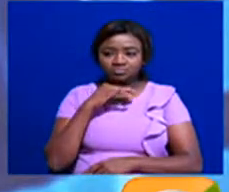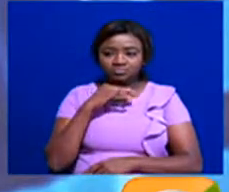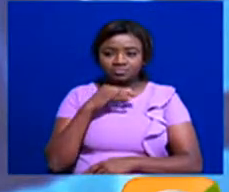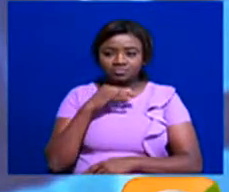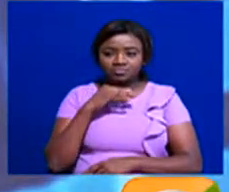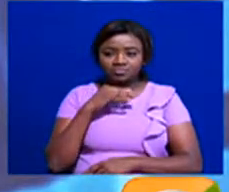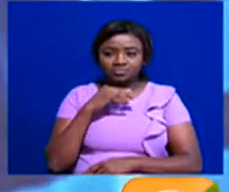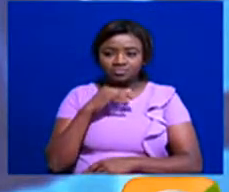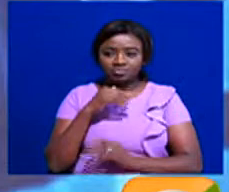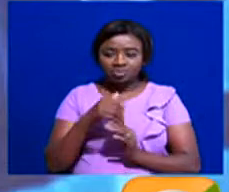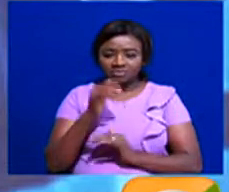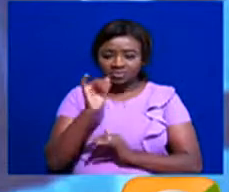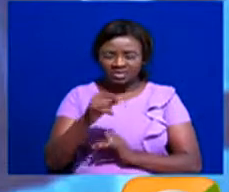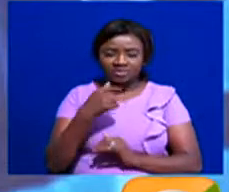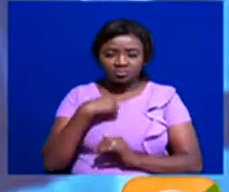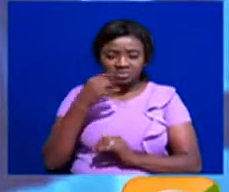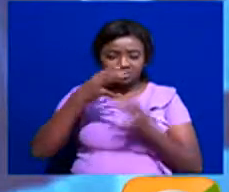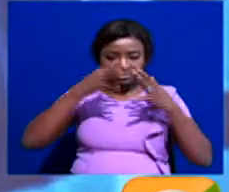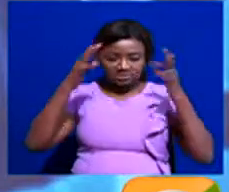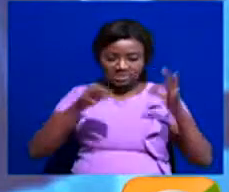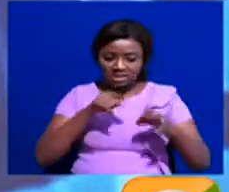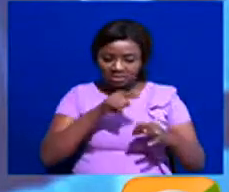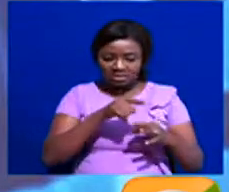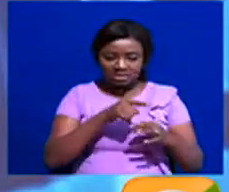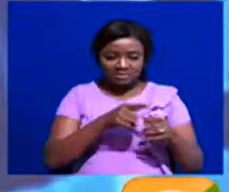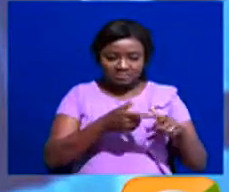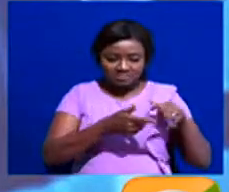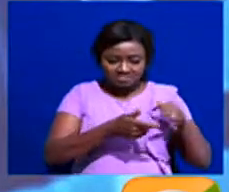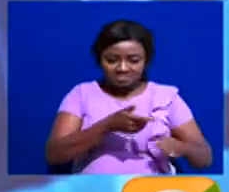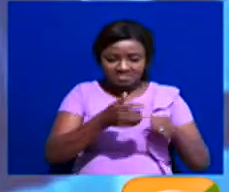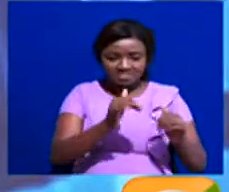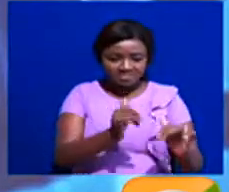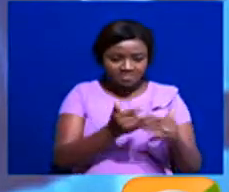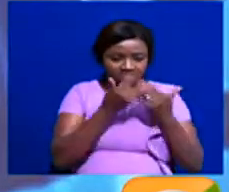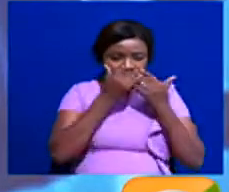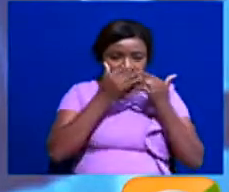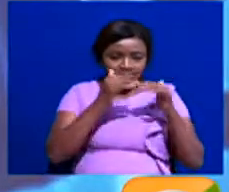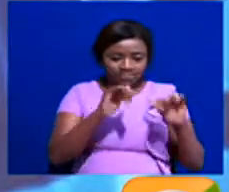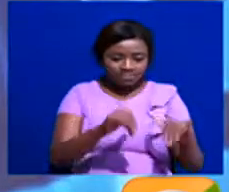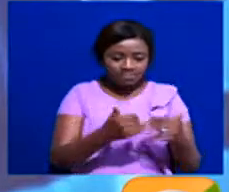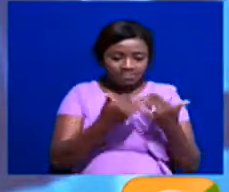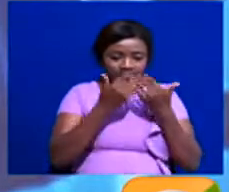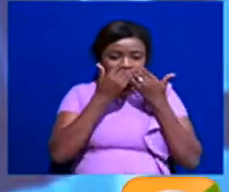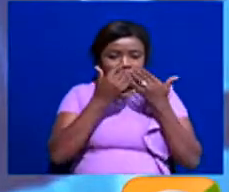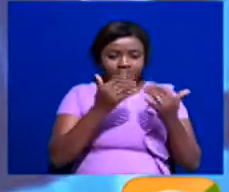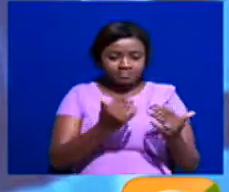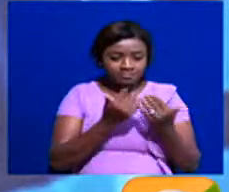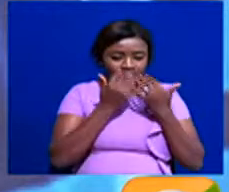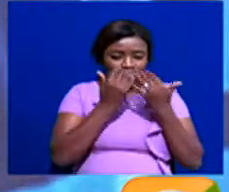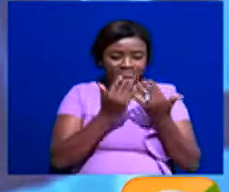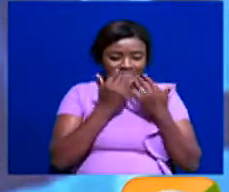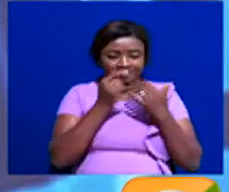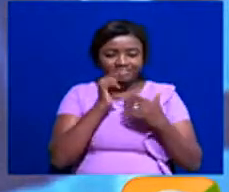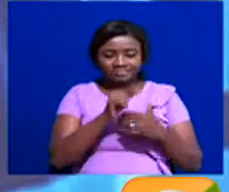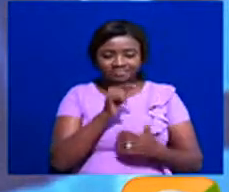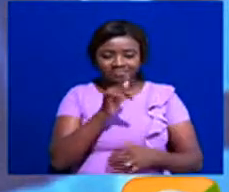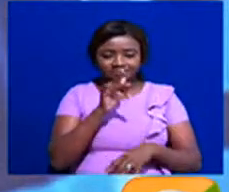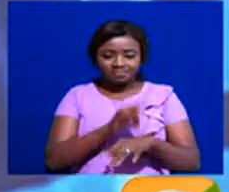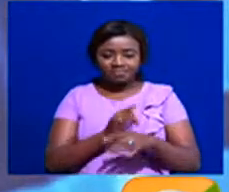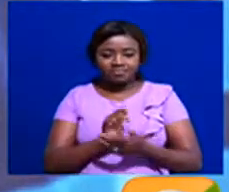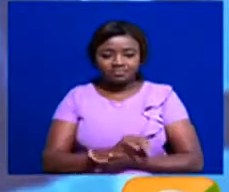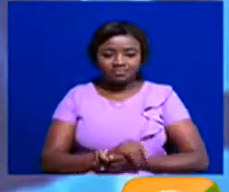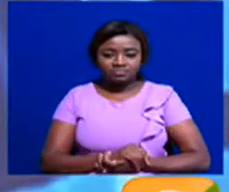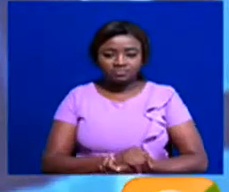from the inhaling fumes that he was inhaling when curing, as well as when she was doing the sorting of tobacco.